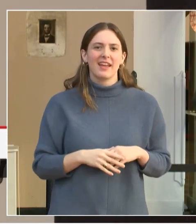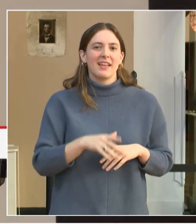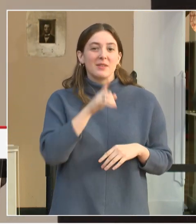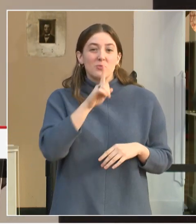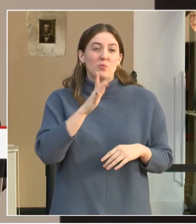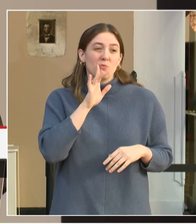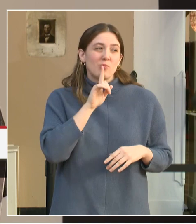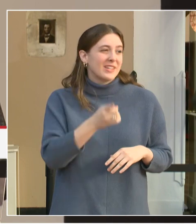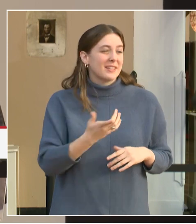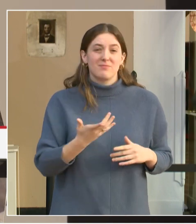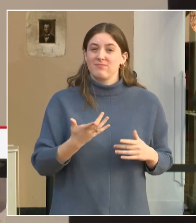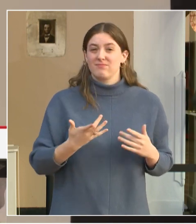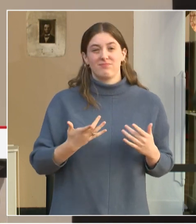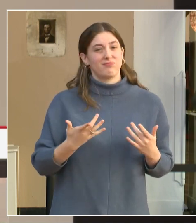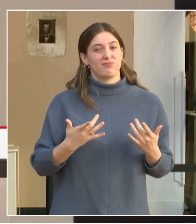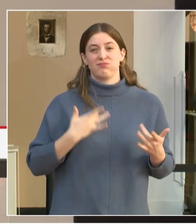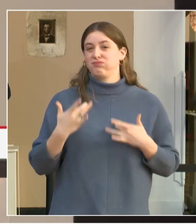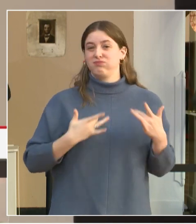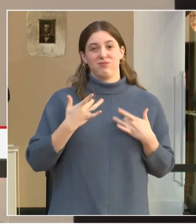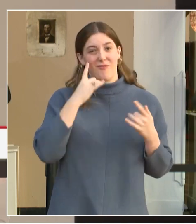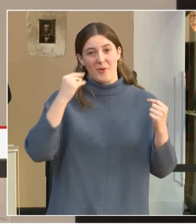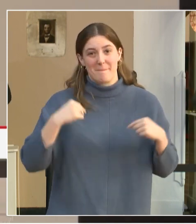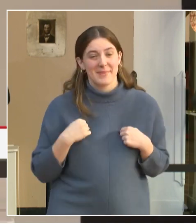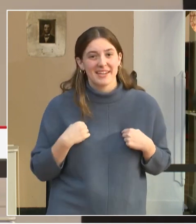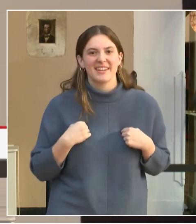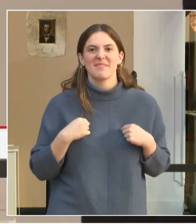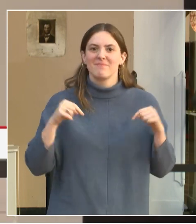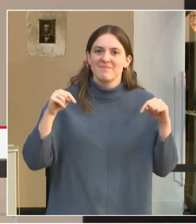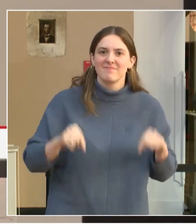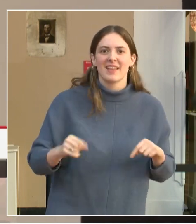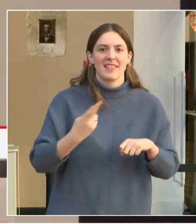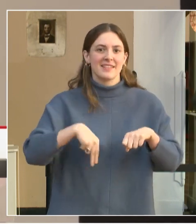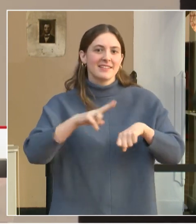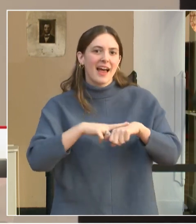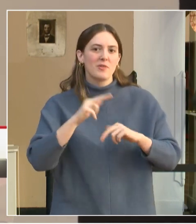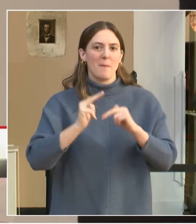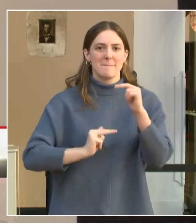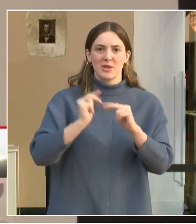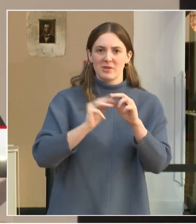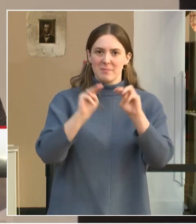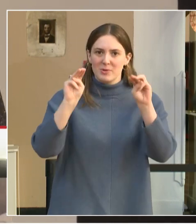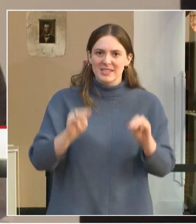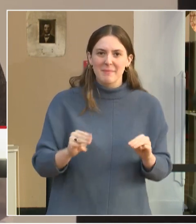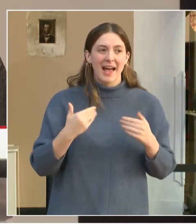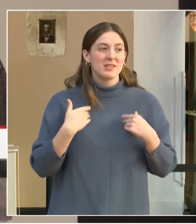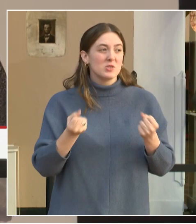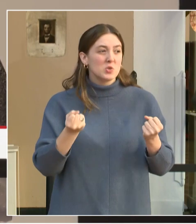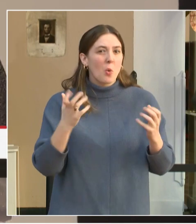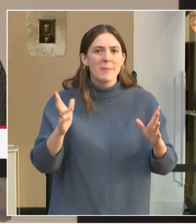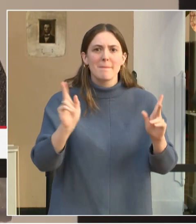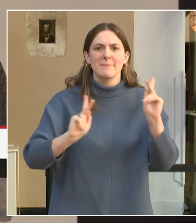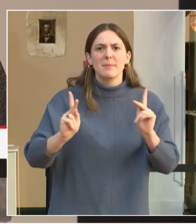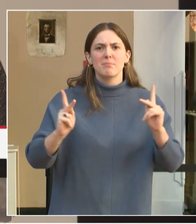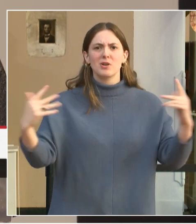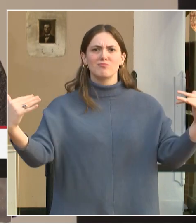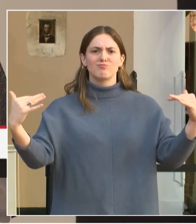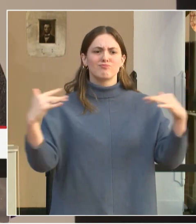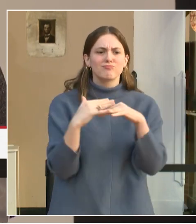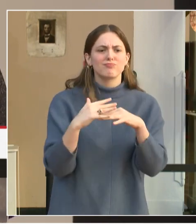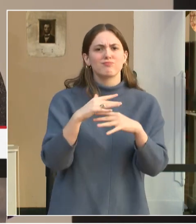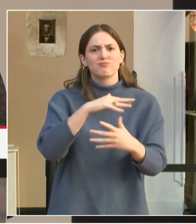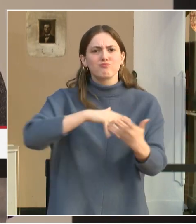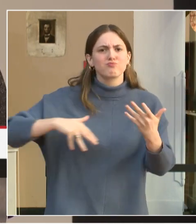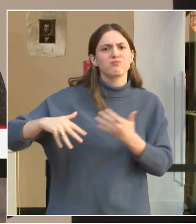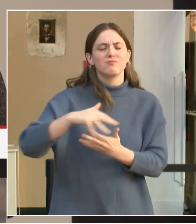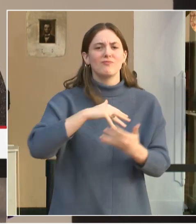joy that the National Building Museum is bringing so many people together for